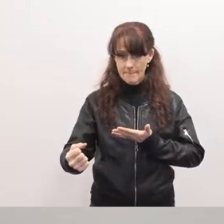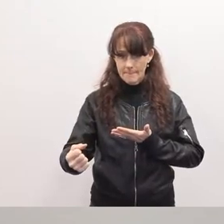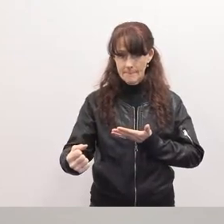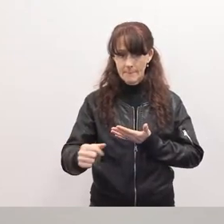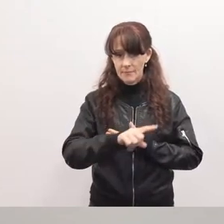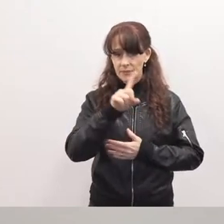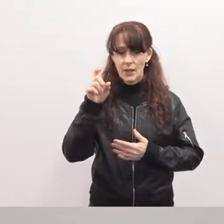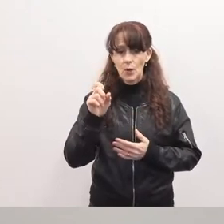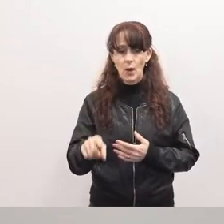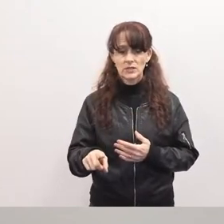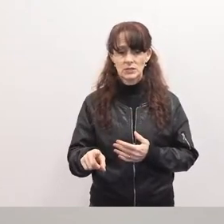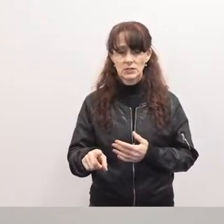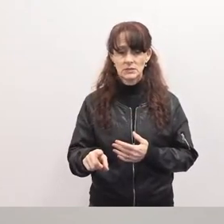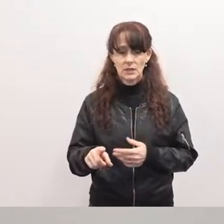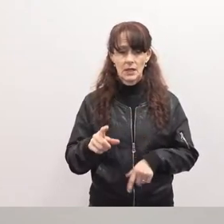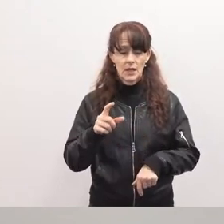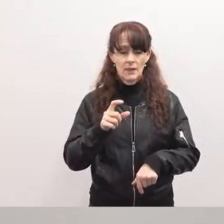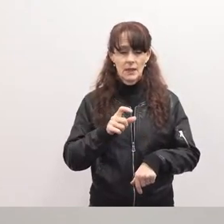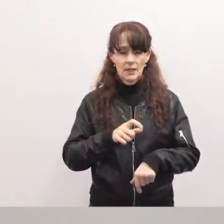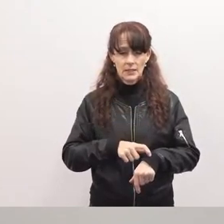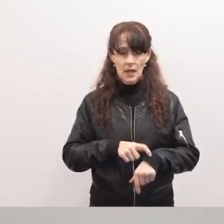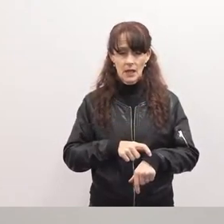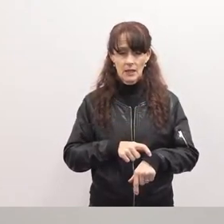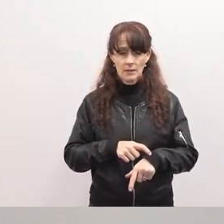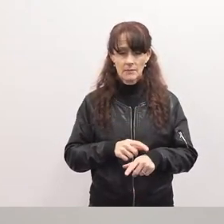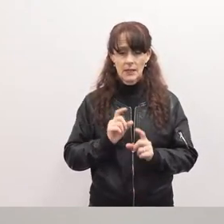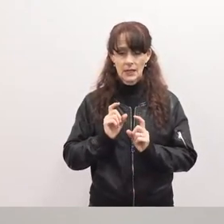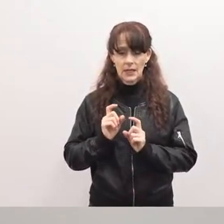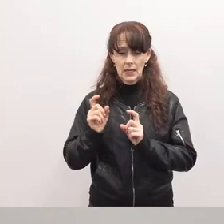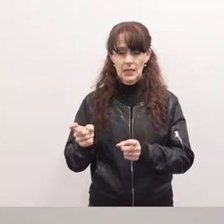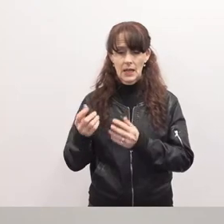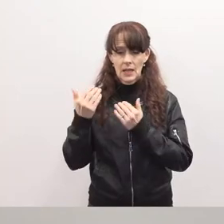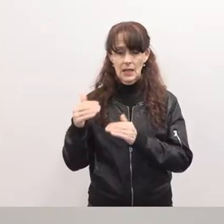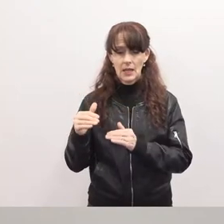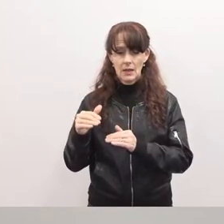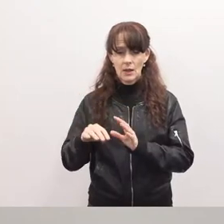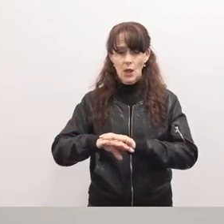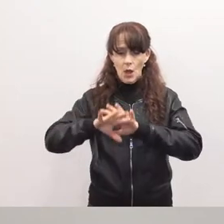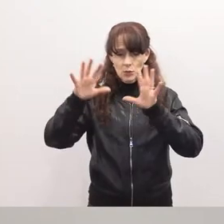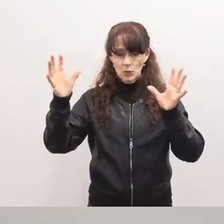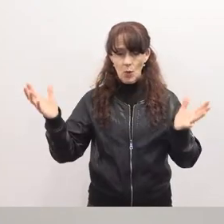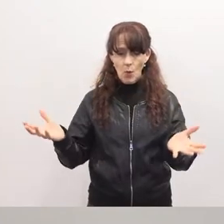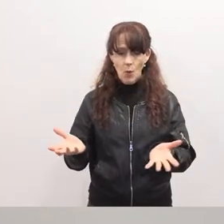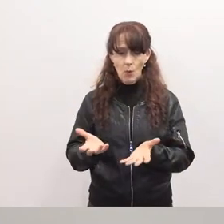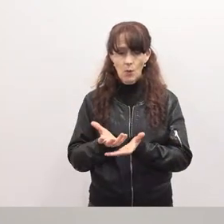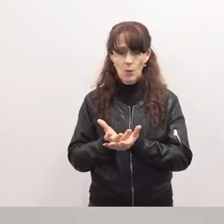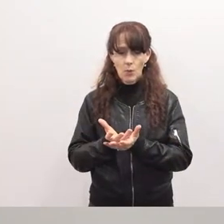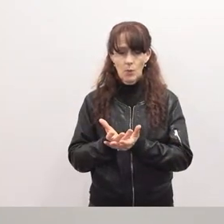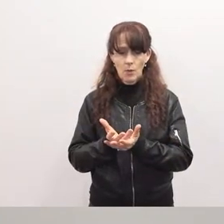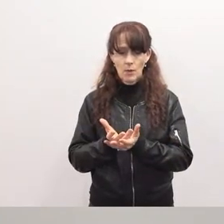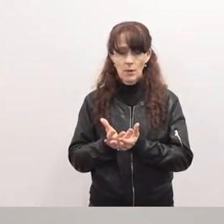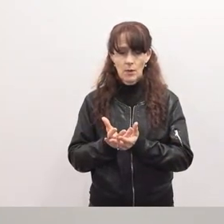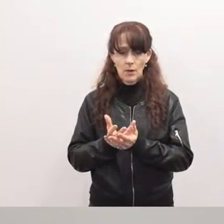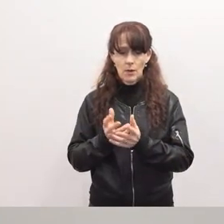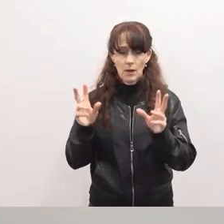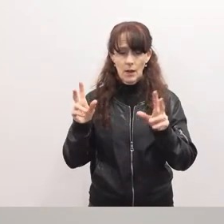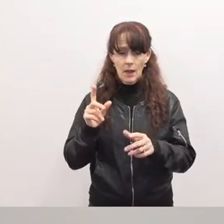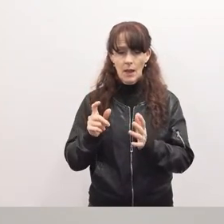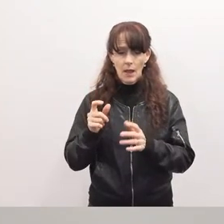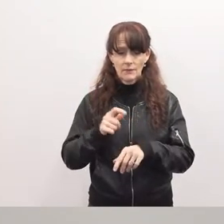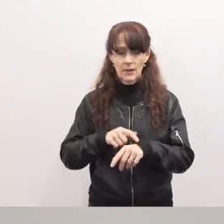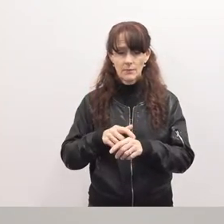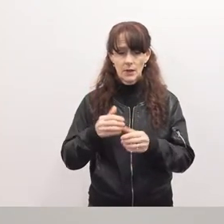question is the time that is allotted limited to the total amount of public comment time, or can it be